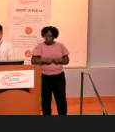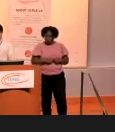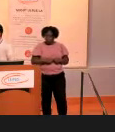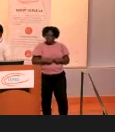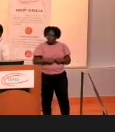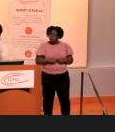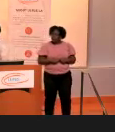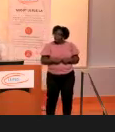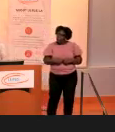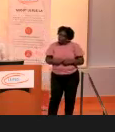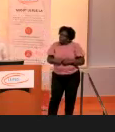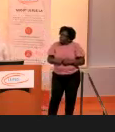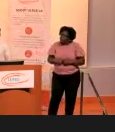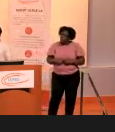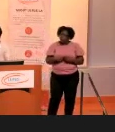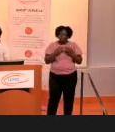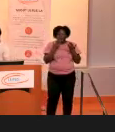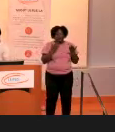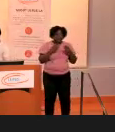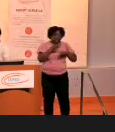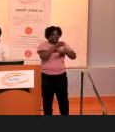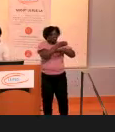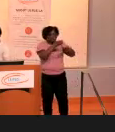And so how is the off-the-shelf CAR T cell made?